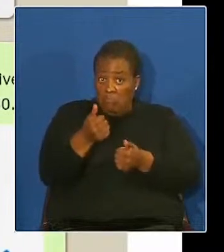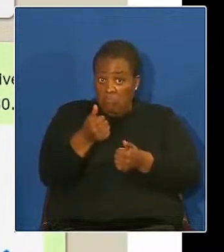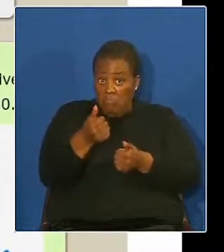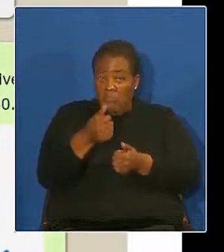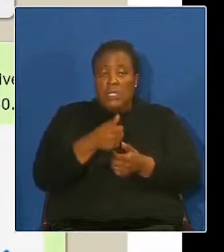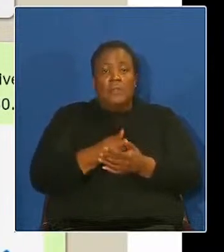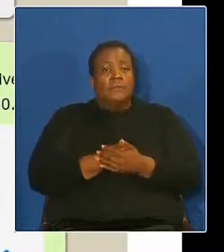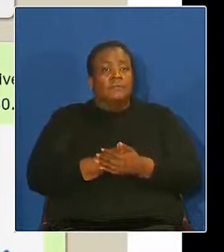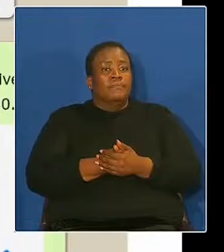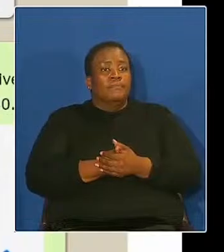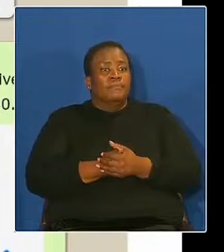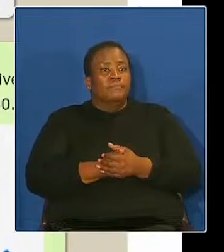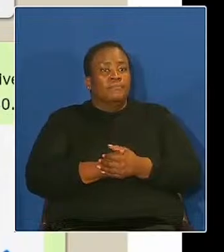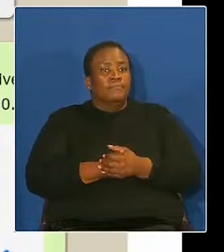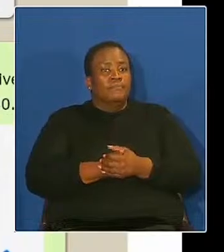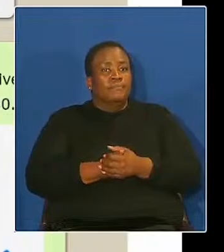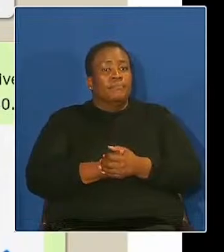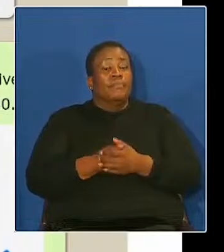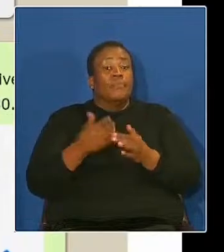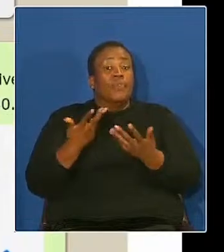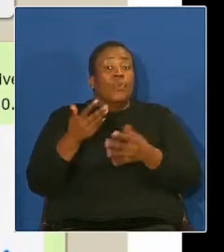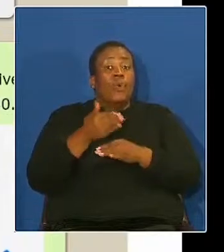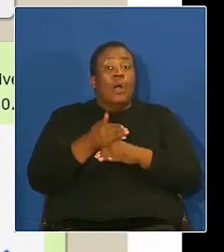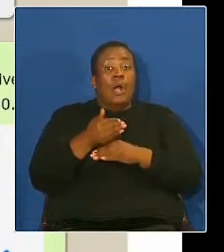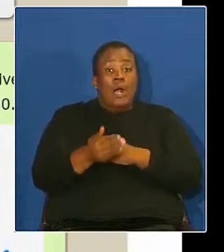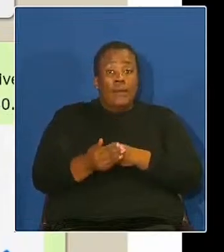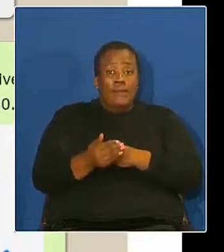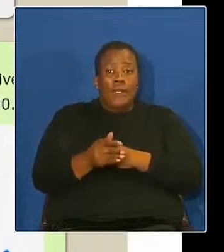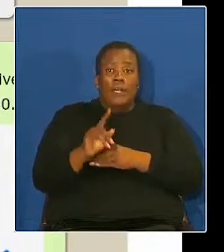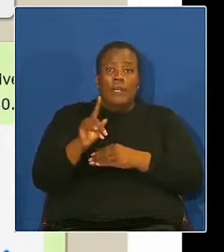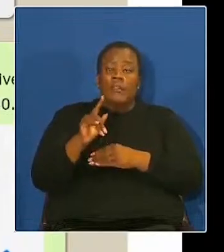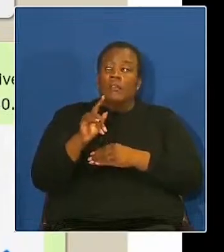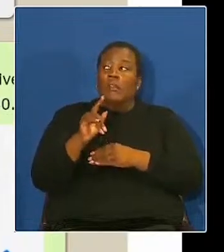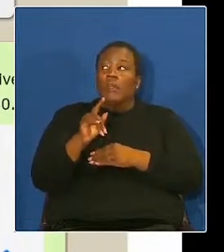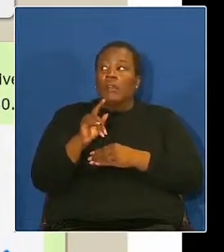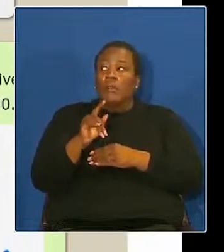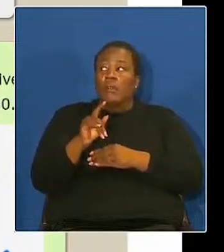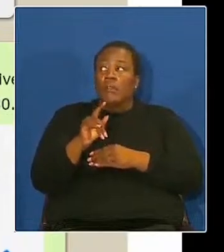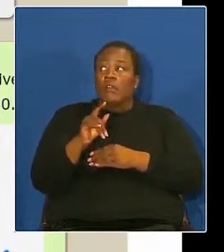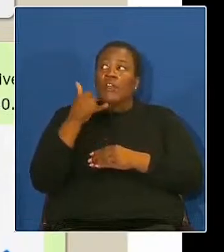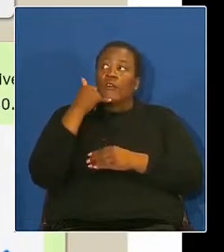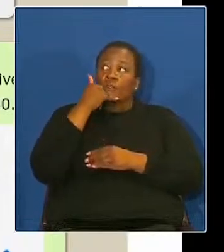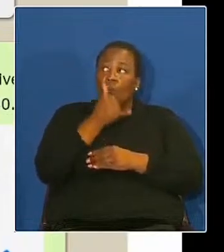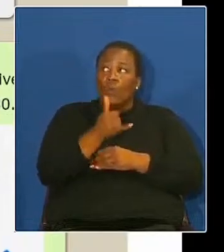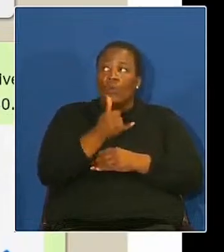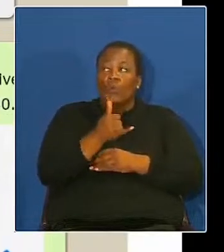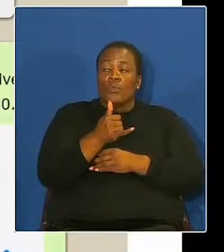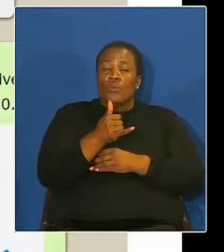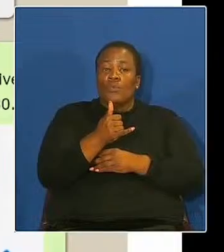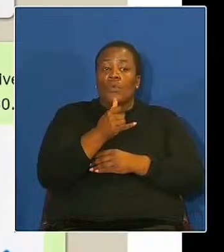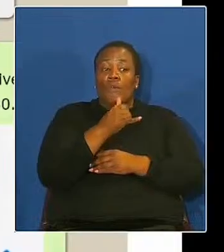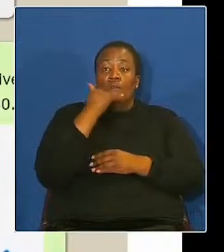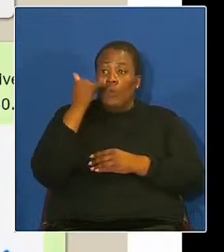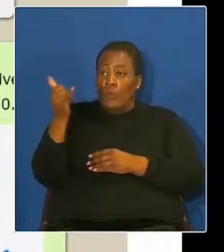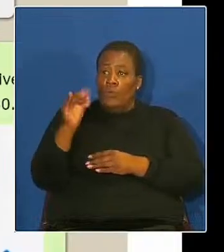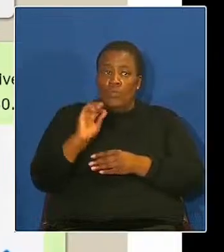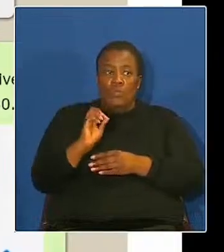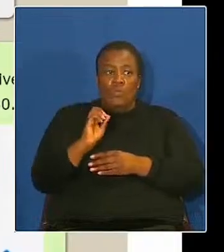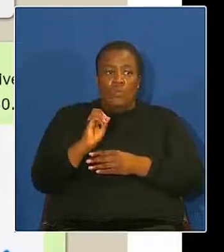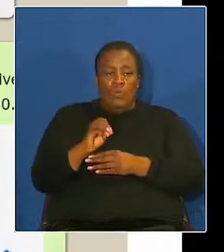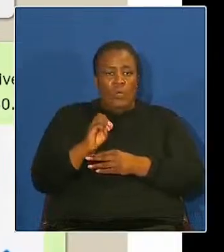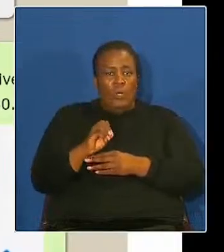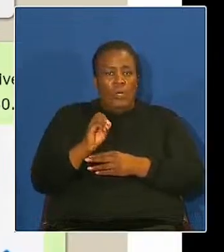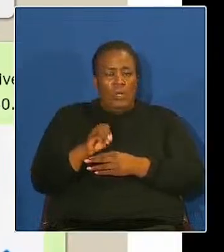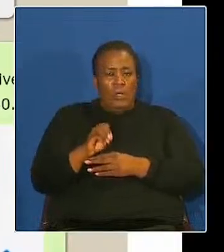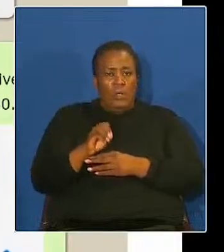And then after that, there is a call then at 2043 from